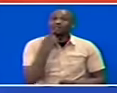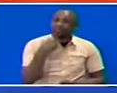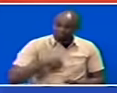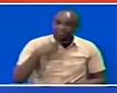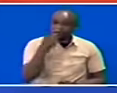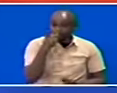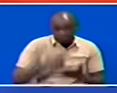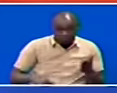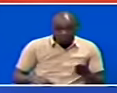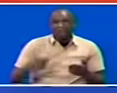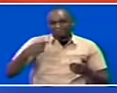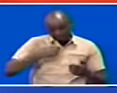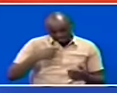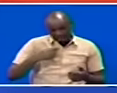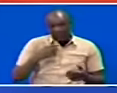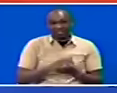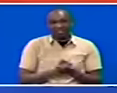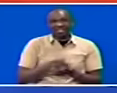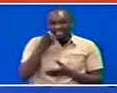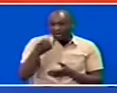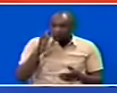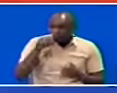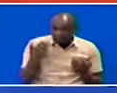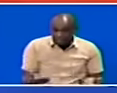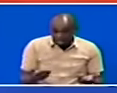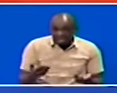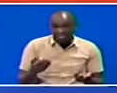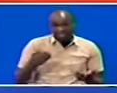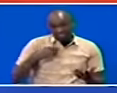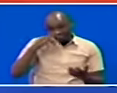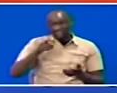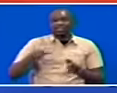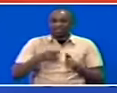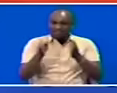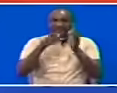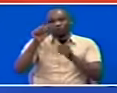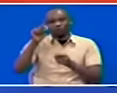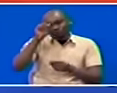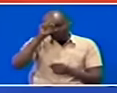Niliwaambia hii ni mto Nile imetoka Jinja inaelekea Misri.